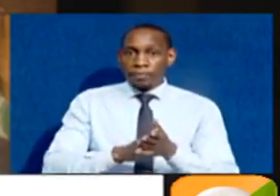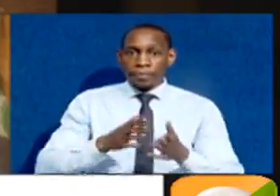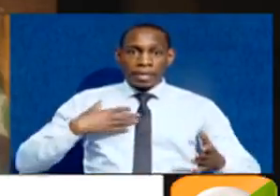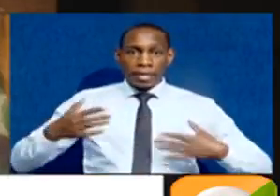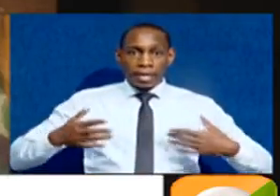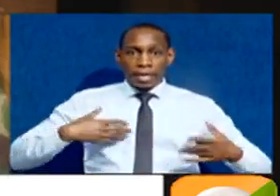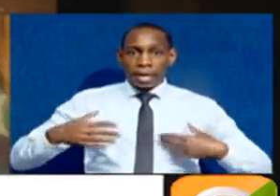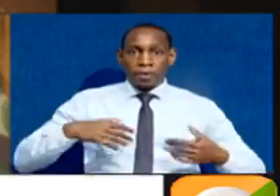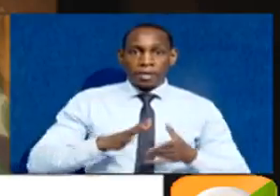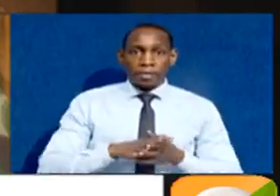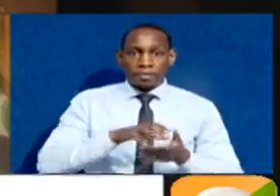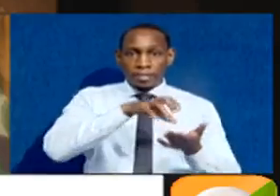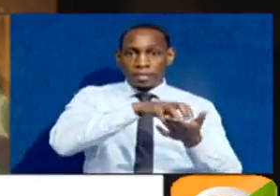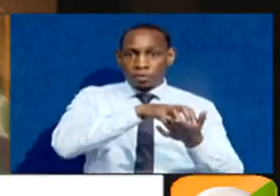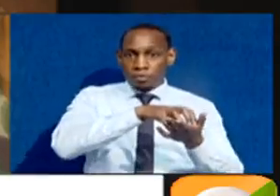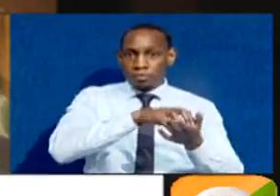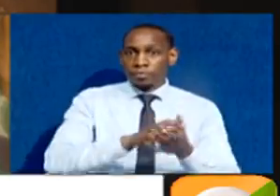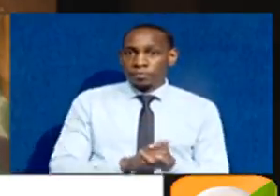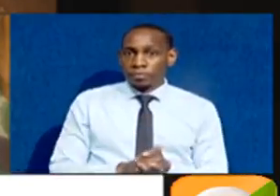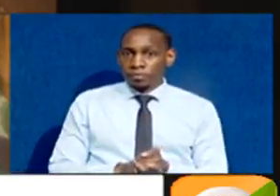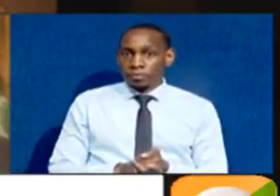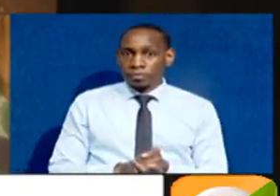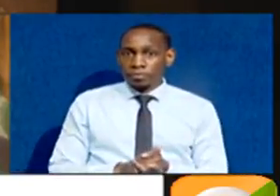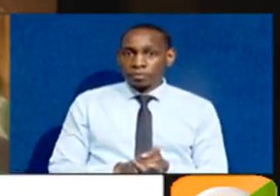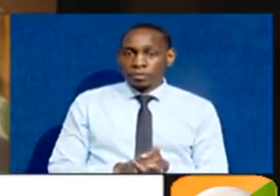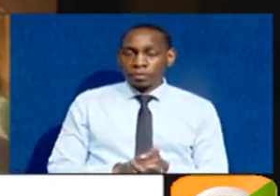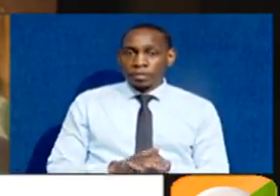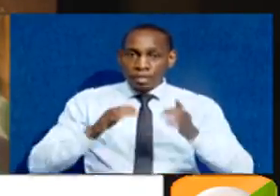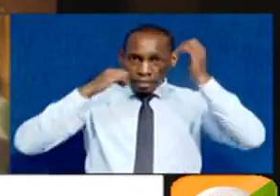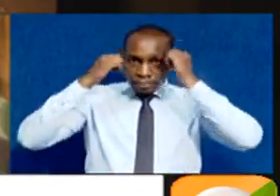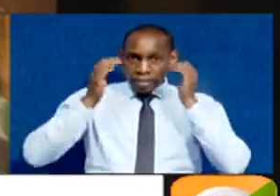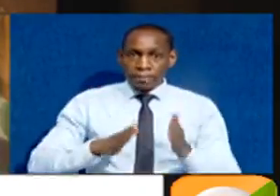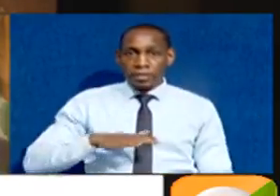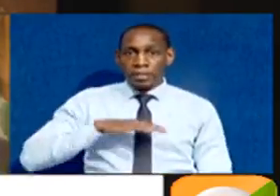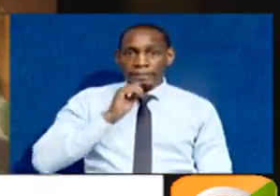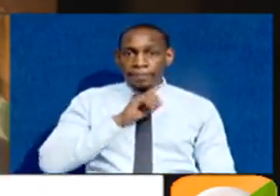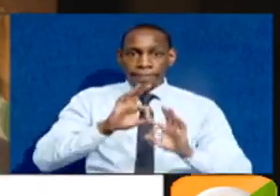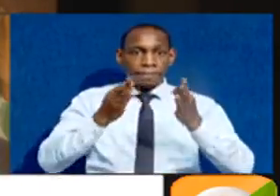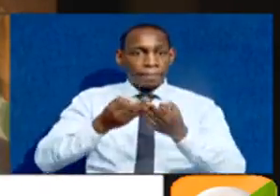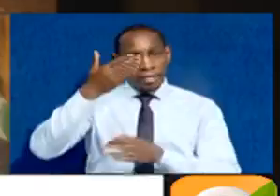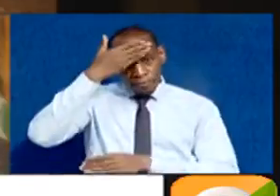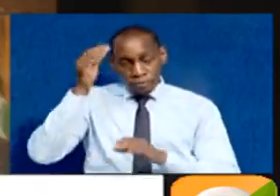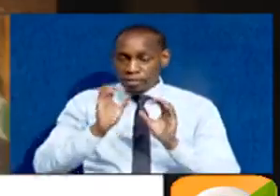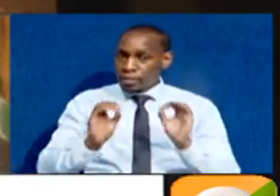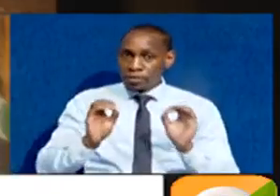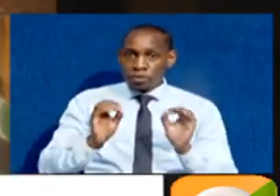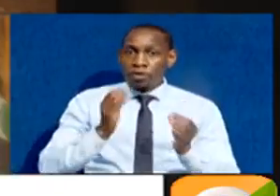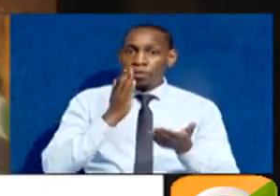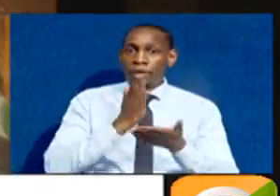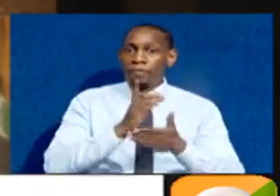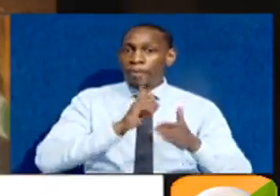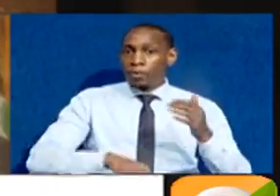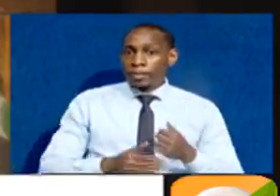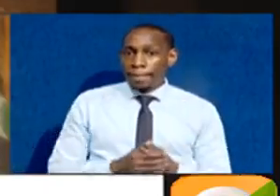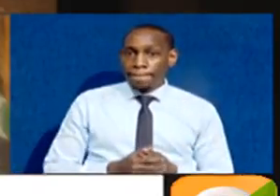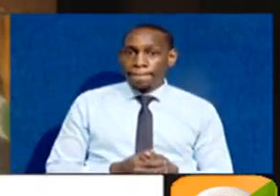garrison and the fallen soldiers families are never forgotten we have made sure